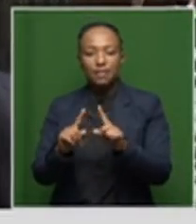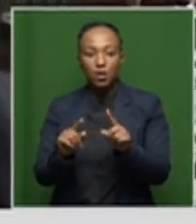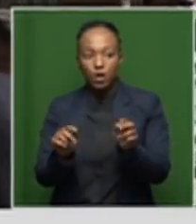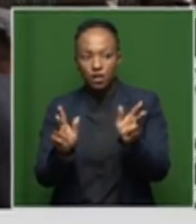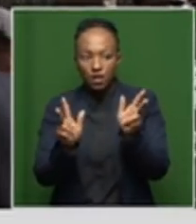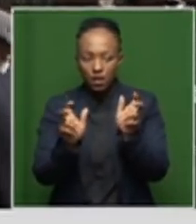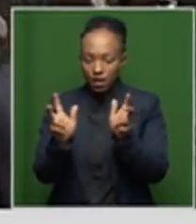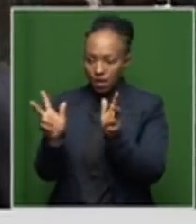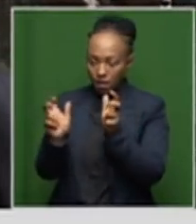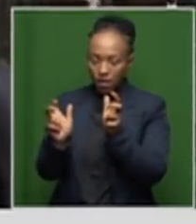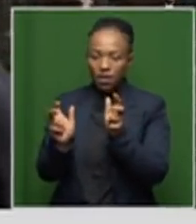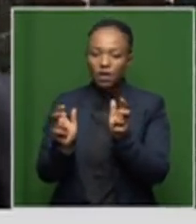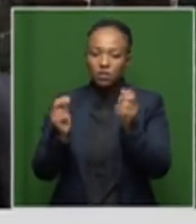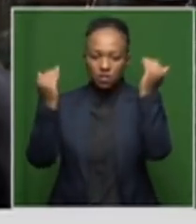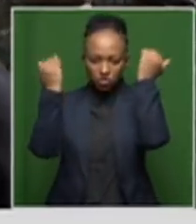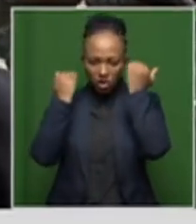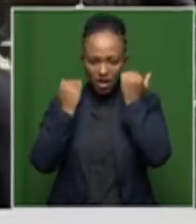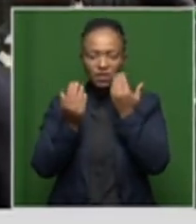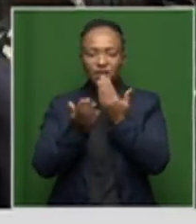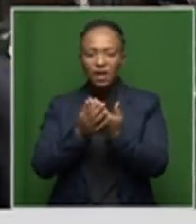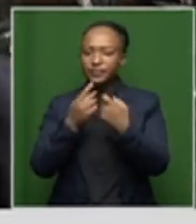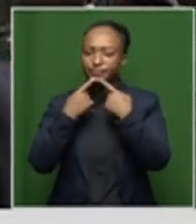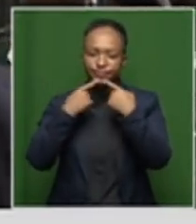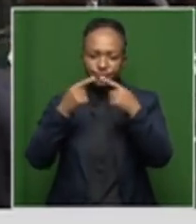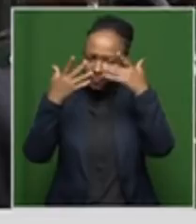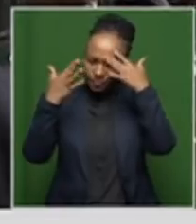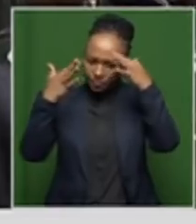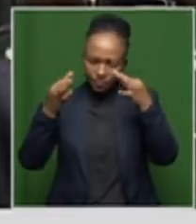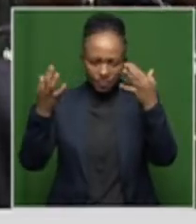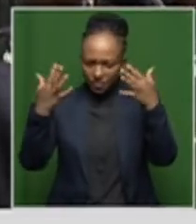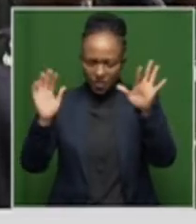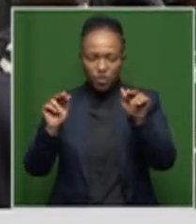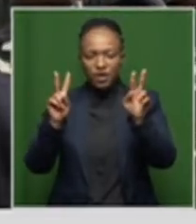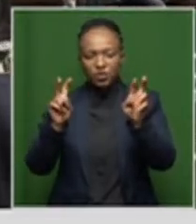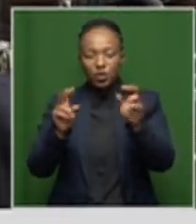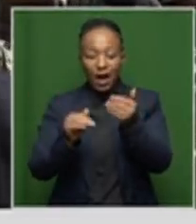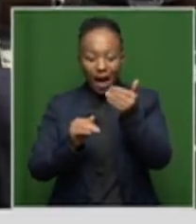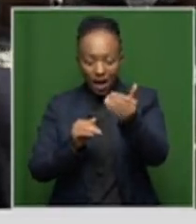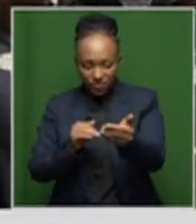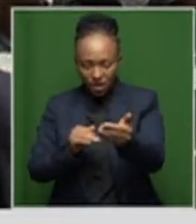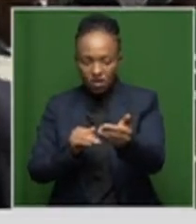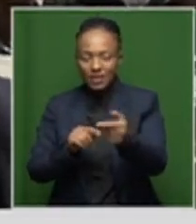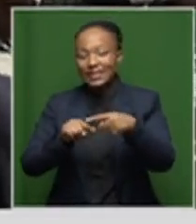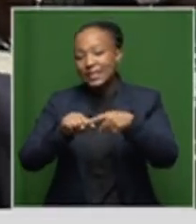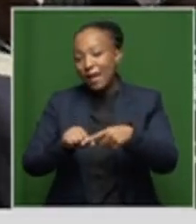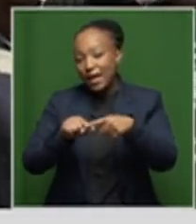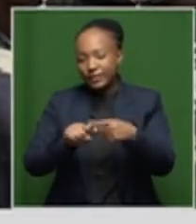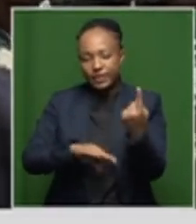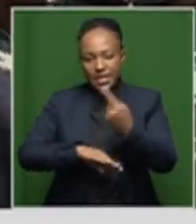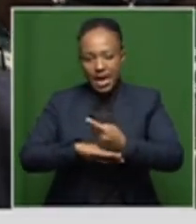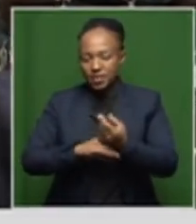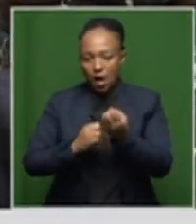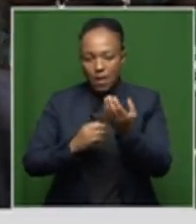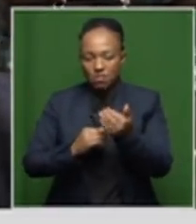heard and the judge is able to pronounce on the matter, just immediately thereafter, it depends on how many days he's going